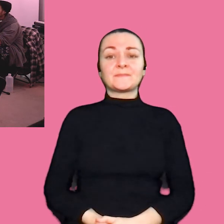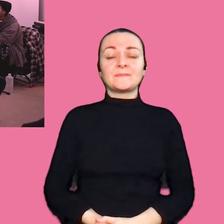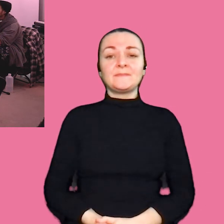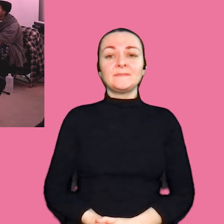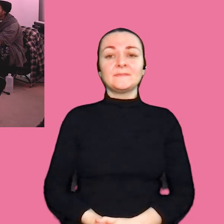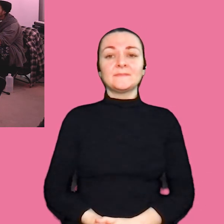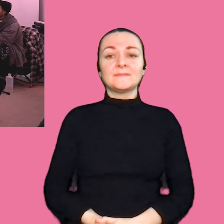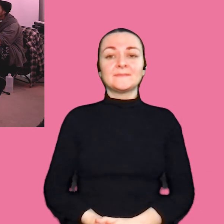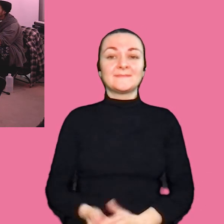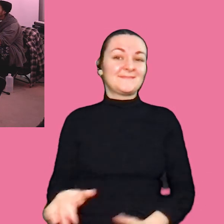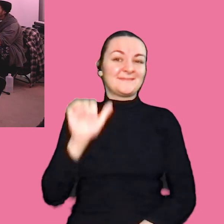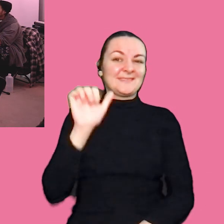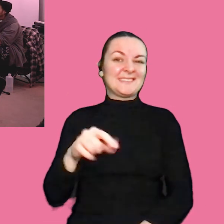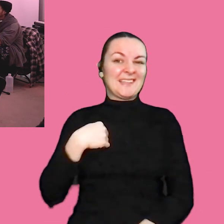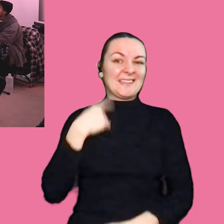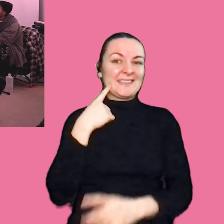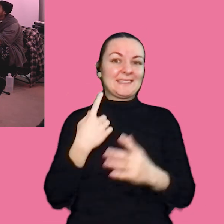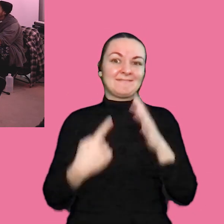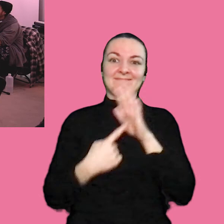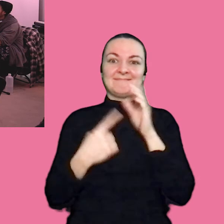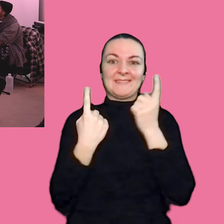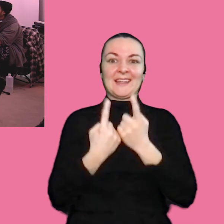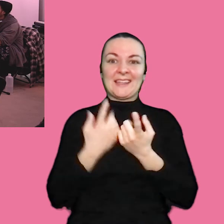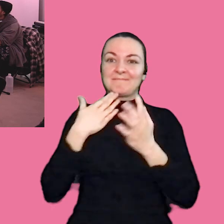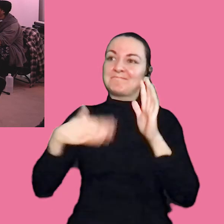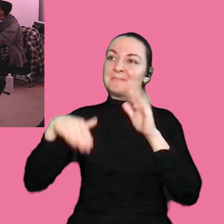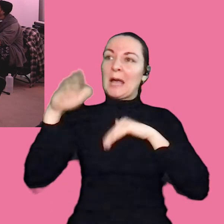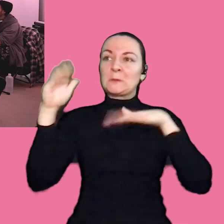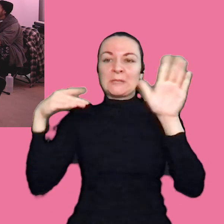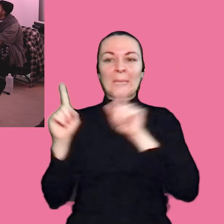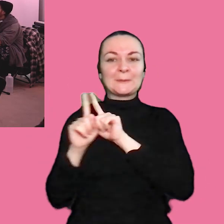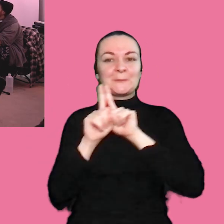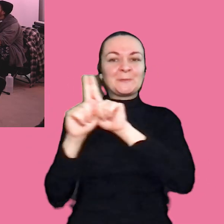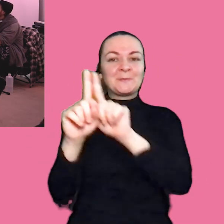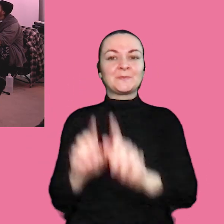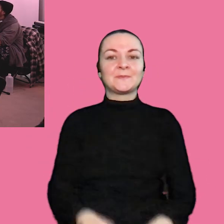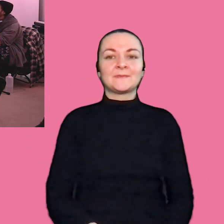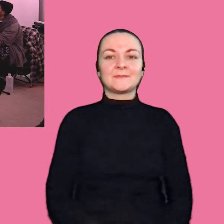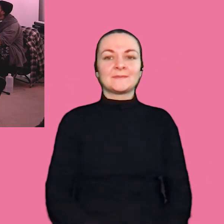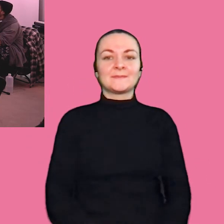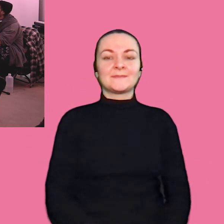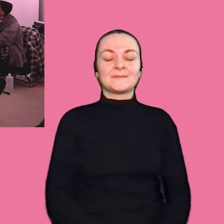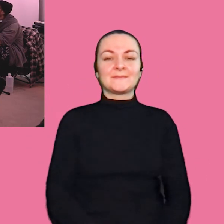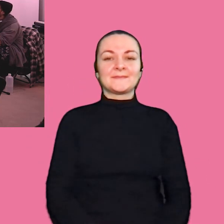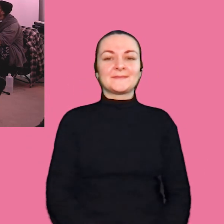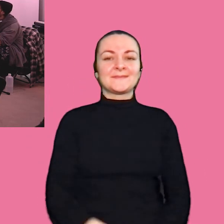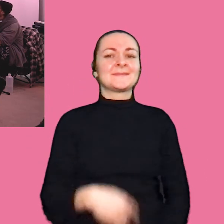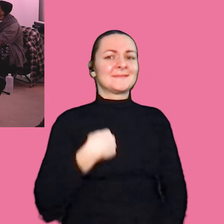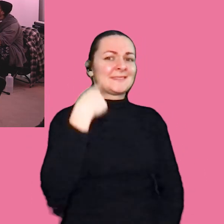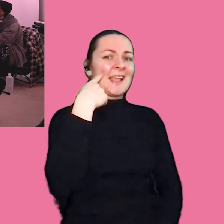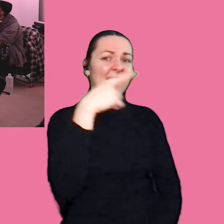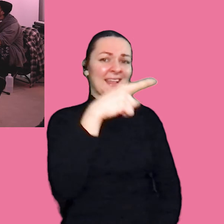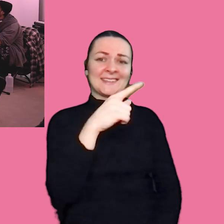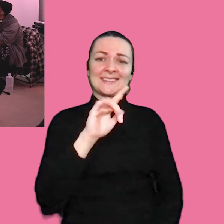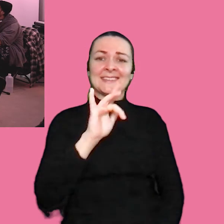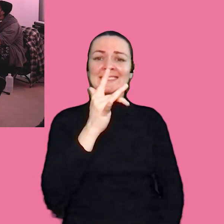And yeah, I think that would be the main thing. I think taking people outside like that. I think my 10-month son would